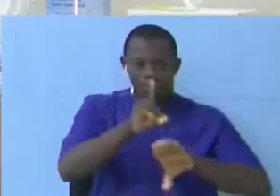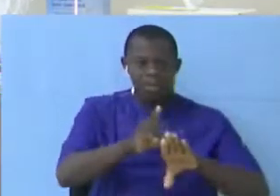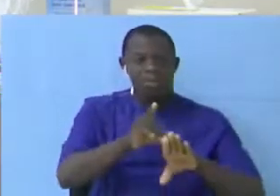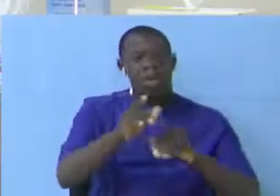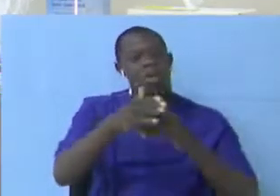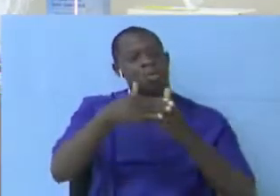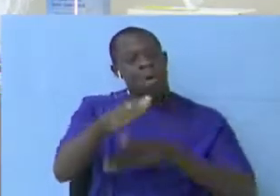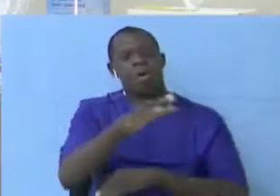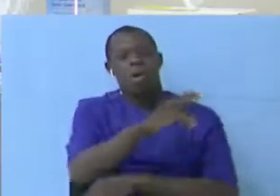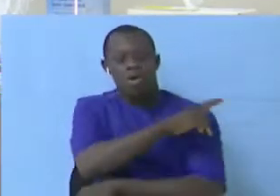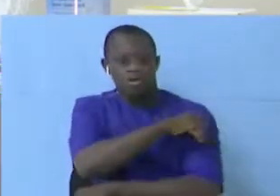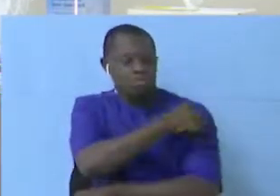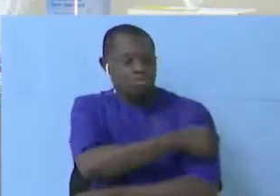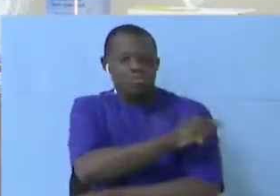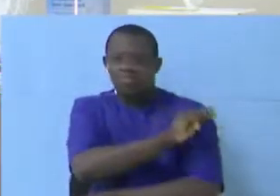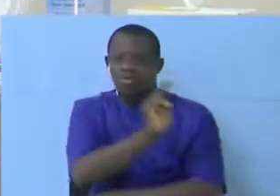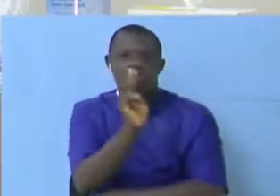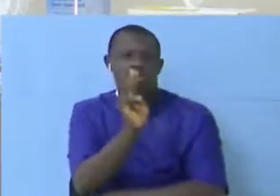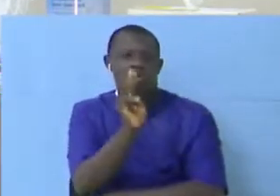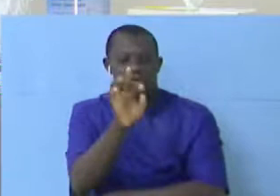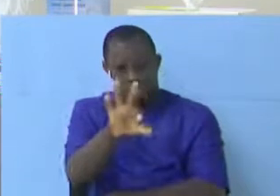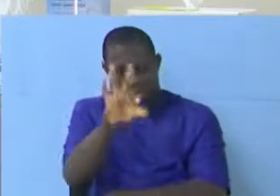Yes,